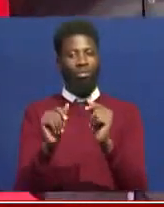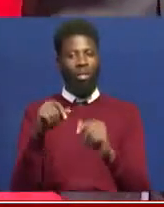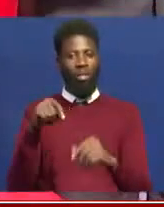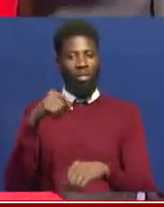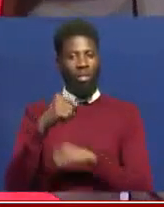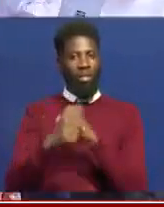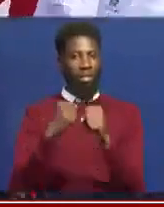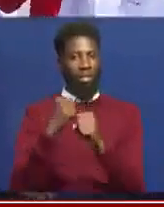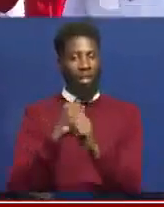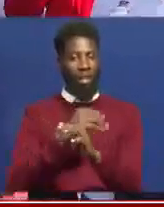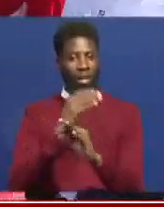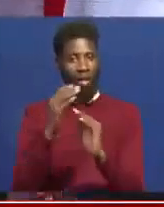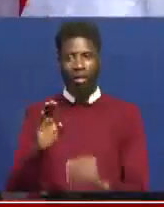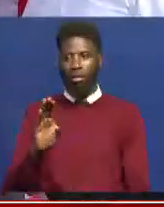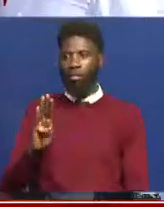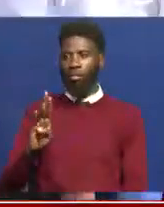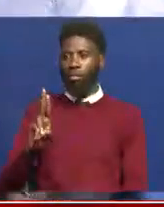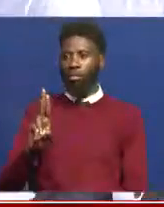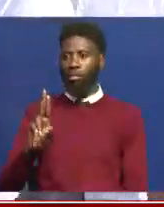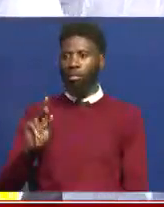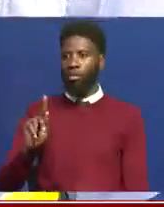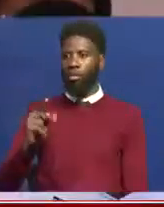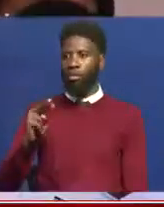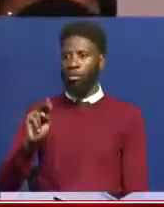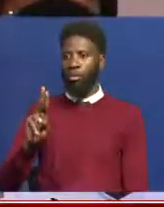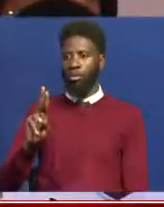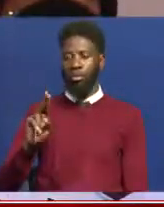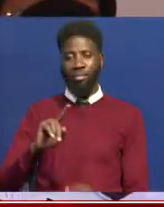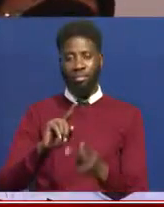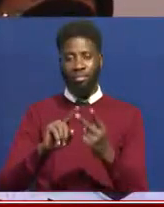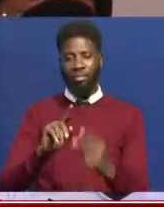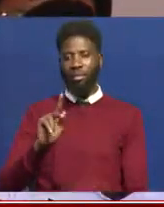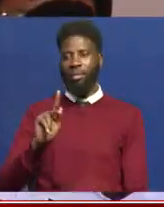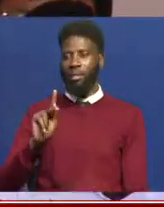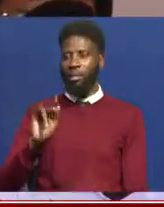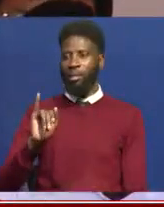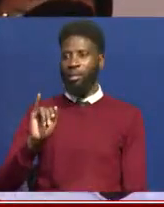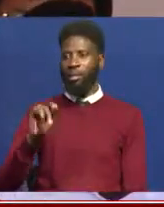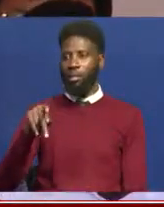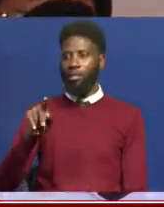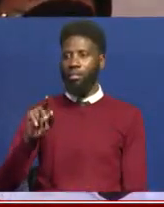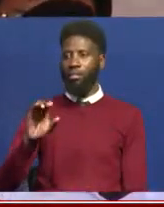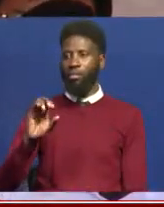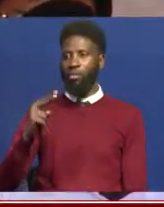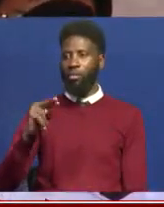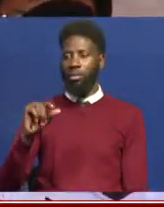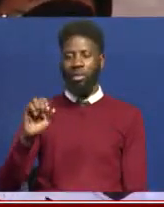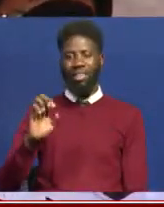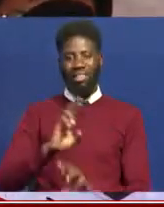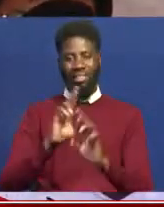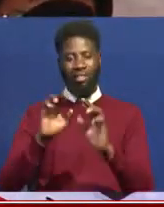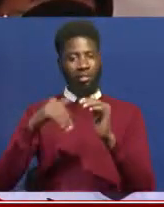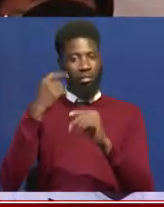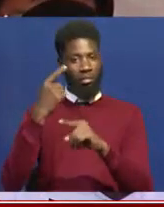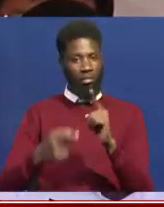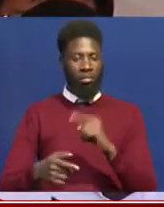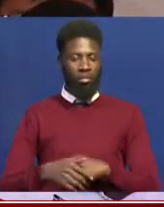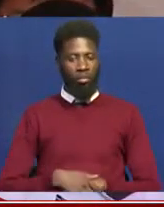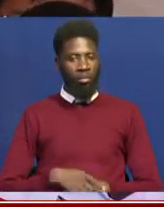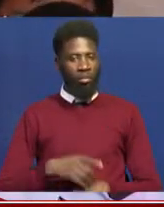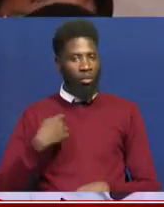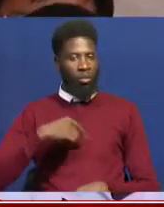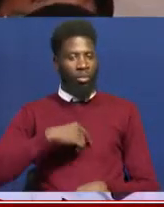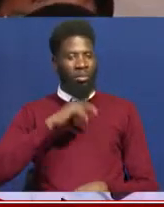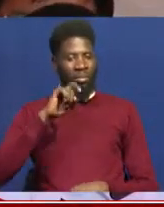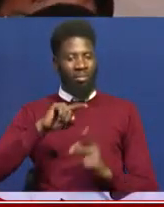while Buhungu and Kipchoge will be ready by next year. We have to start at the bottom, right down to